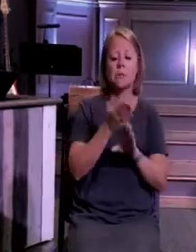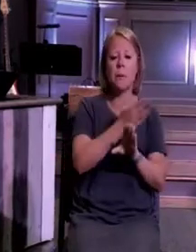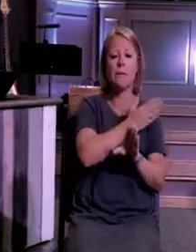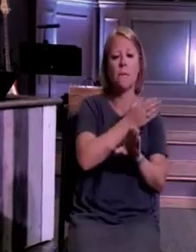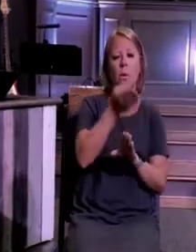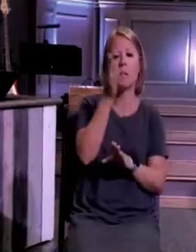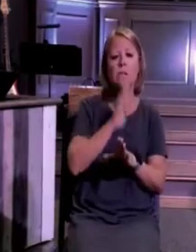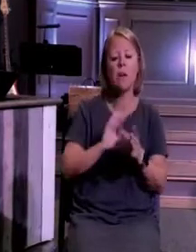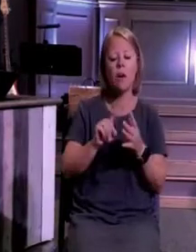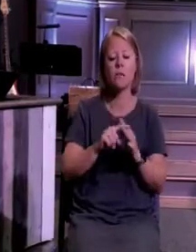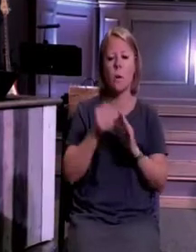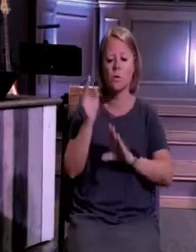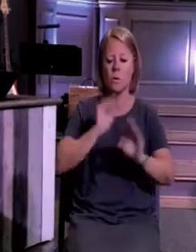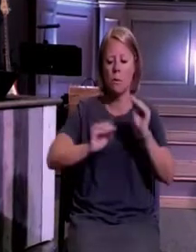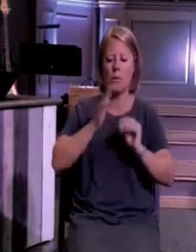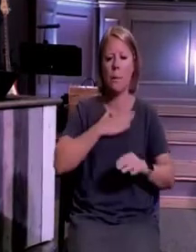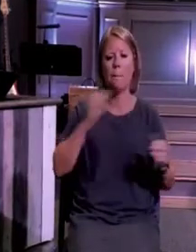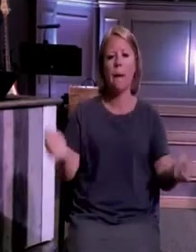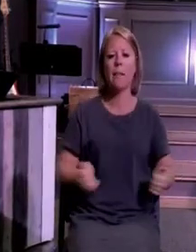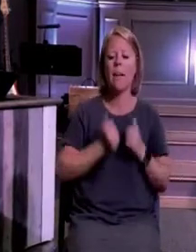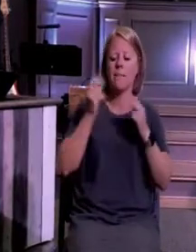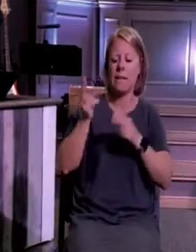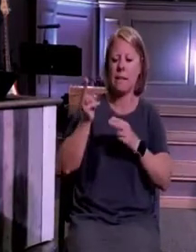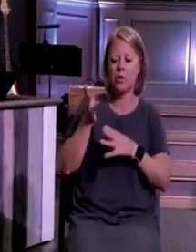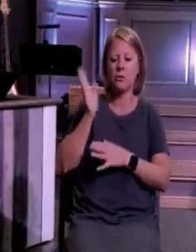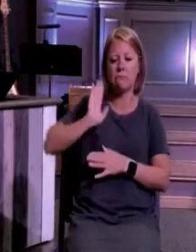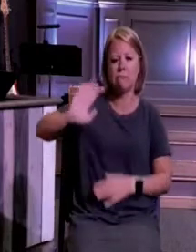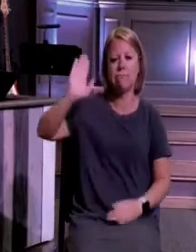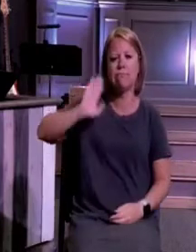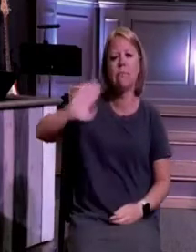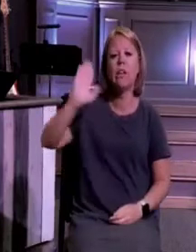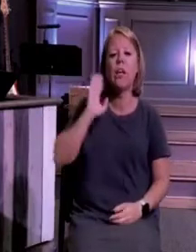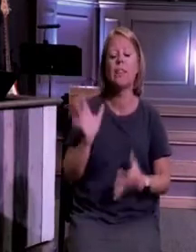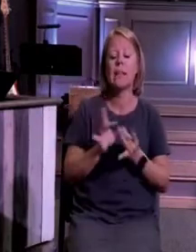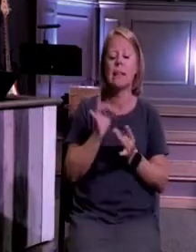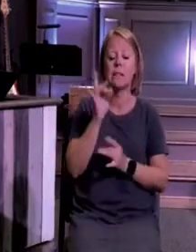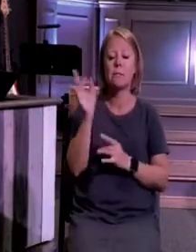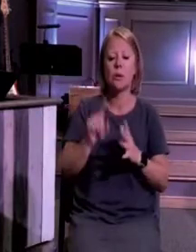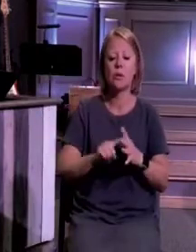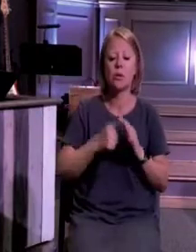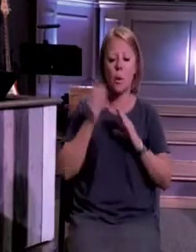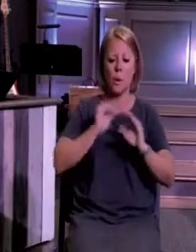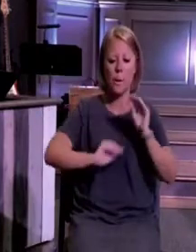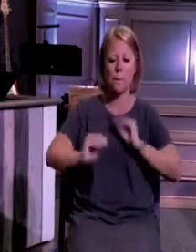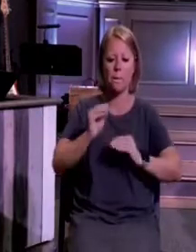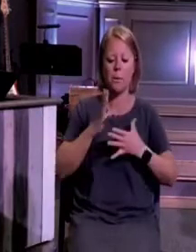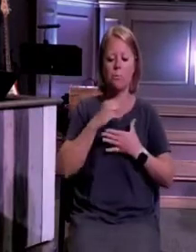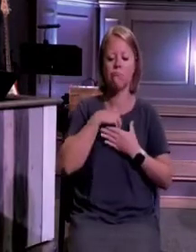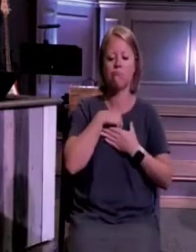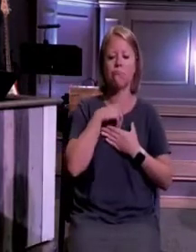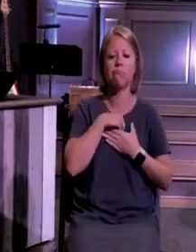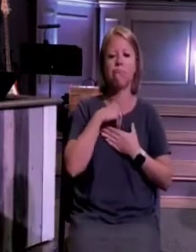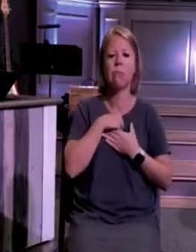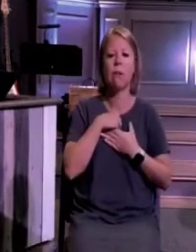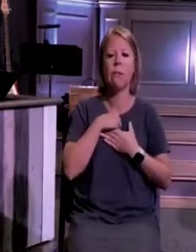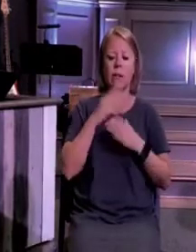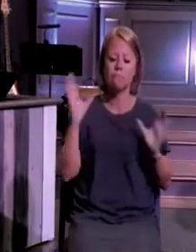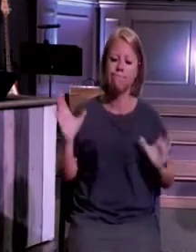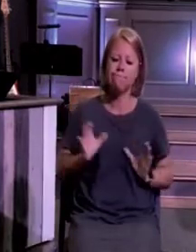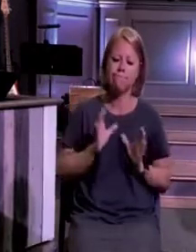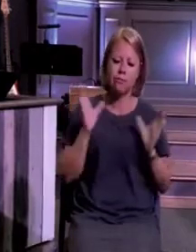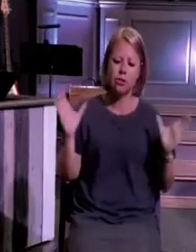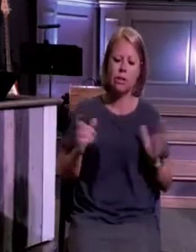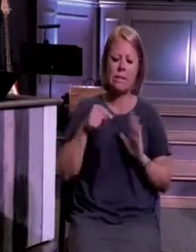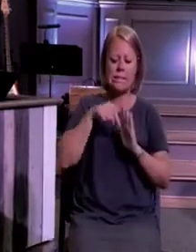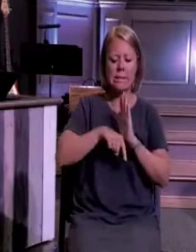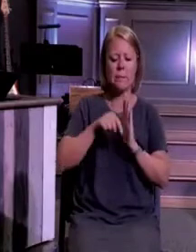to move in my life in history past, that spirit, stirring of the Holy Spirit that urges me deep within